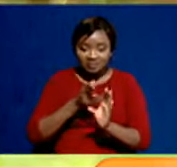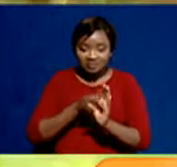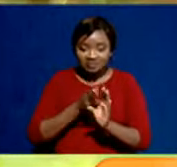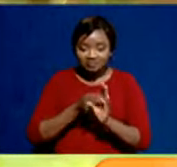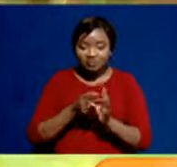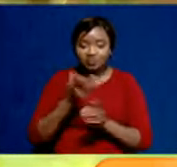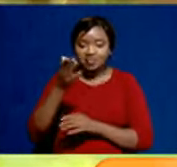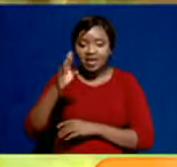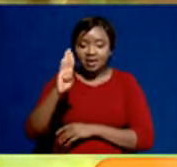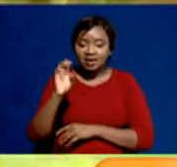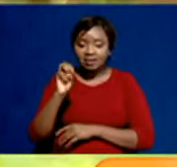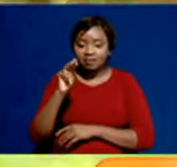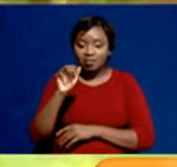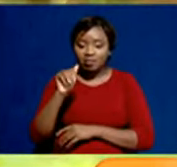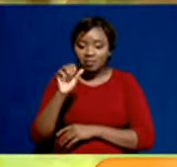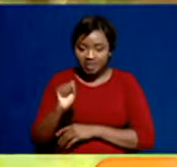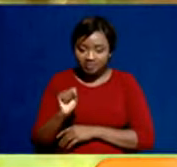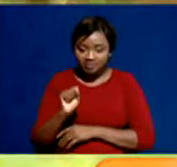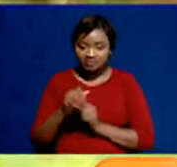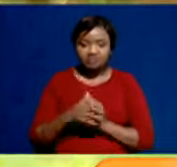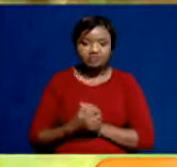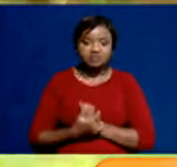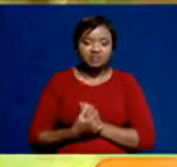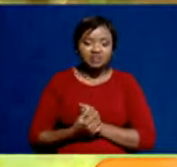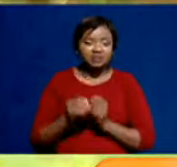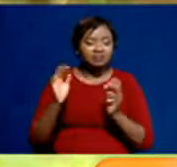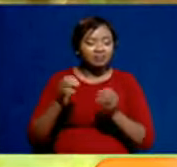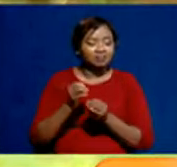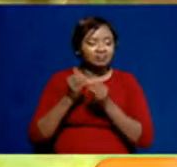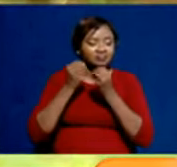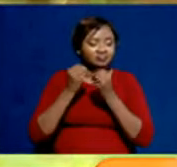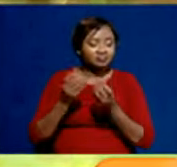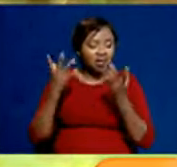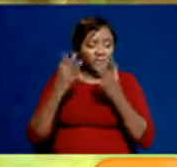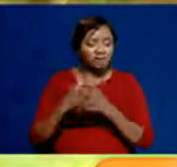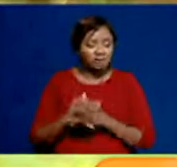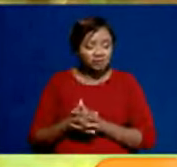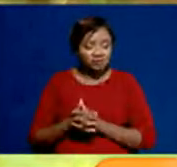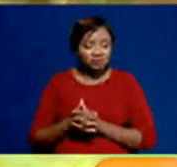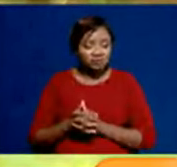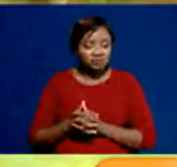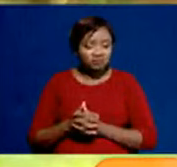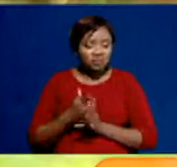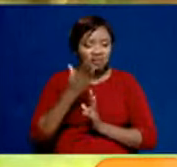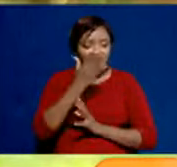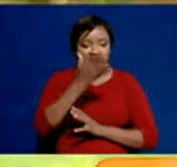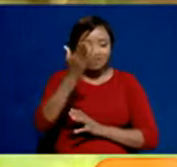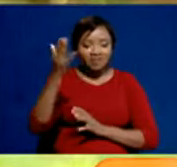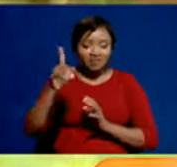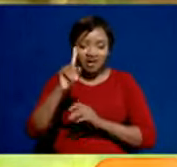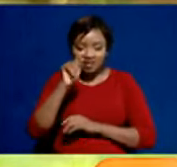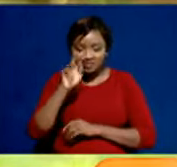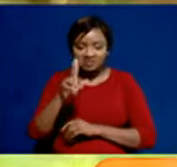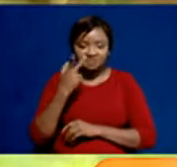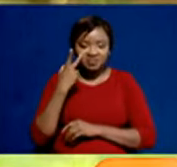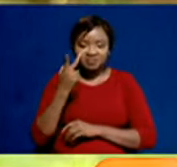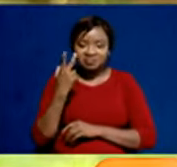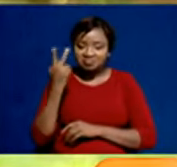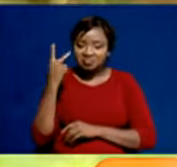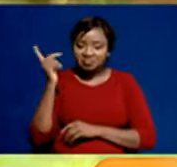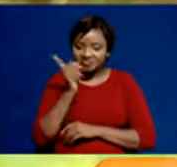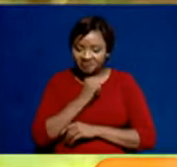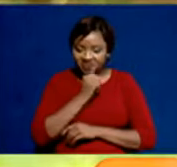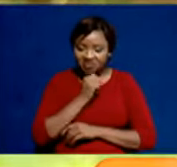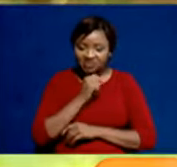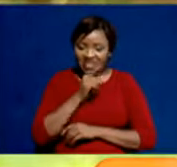at Bomas on the NADCO talks. How much of what was televised and we heard from the public